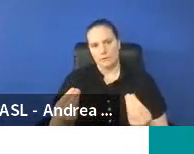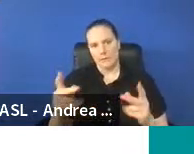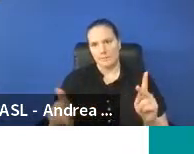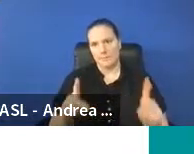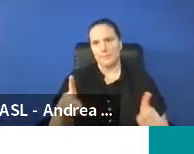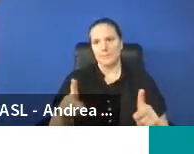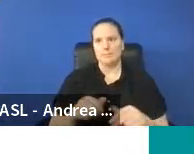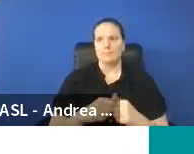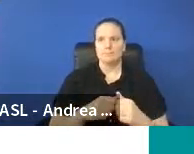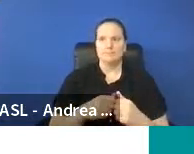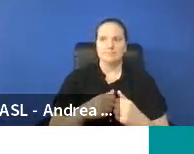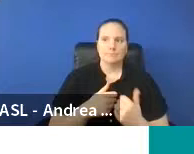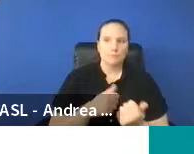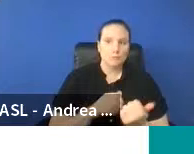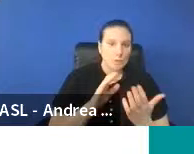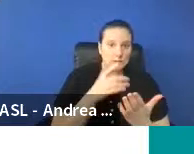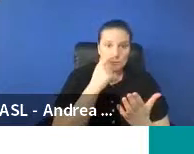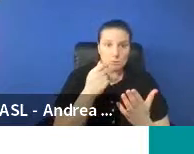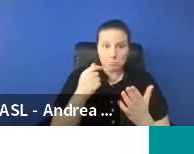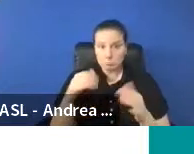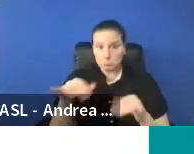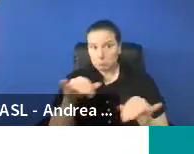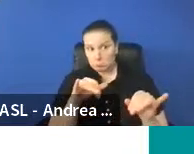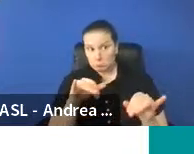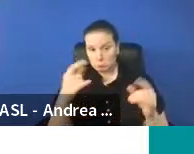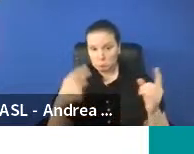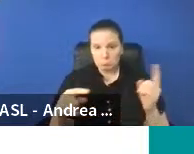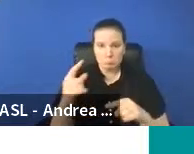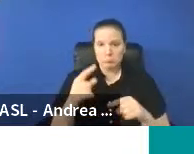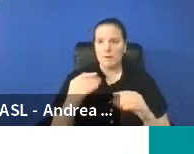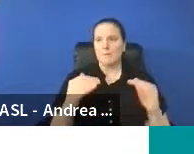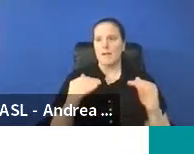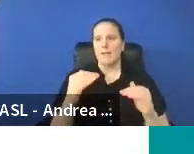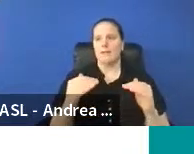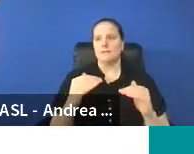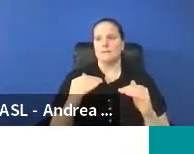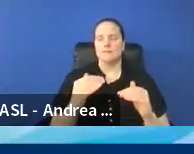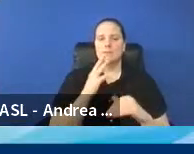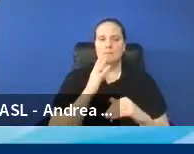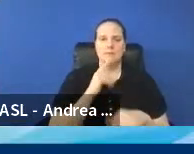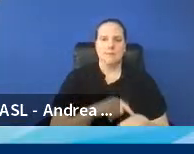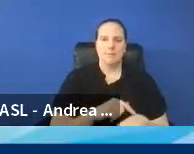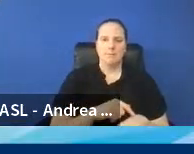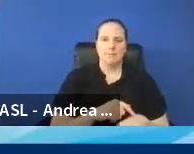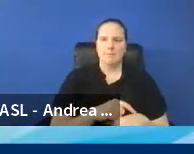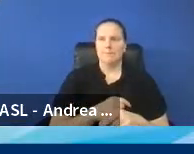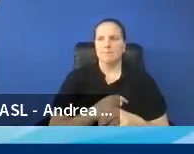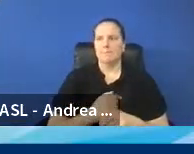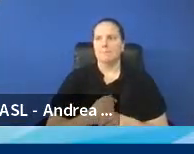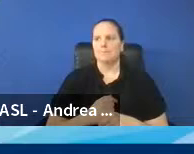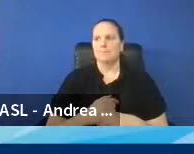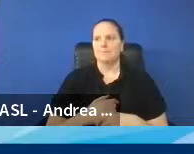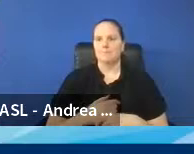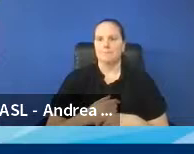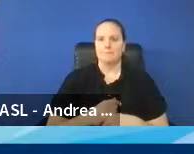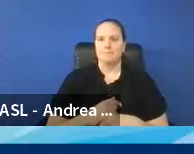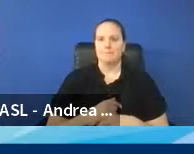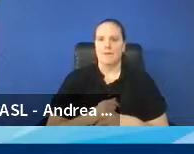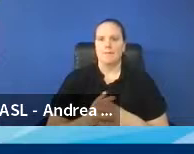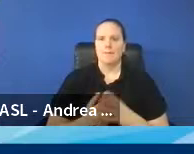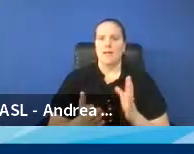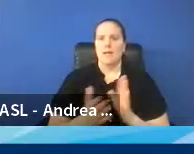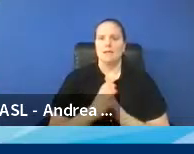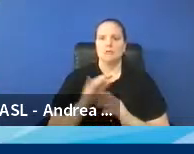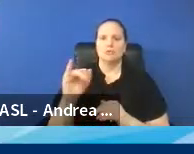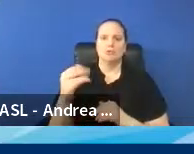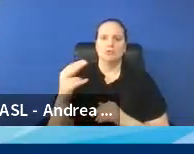will address interests and seek common ground and provide a balance of speaking time. So I am going to ask that